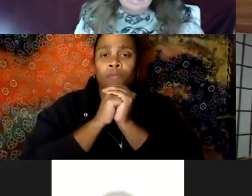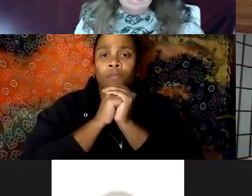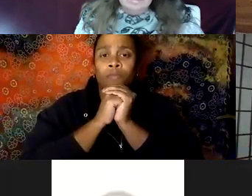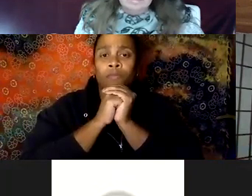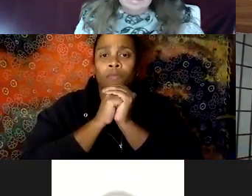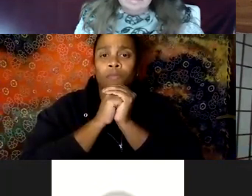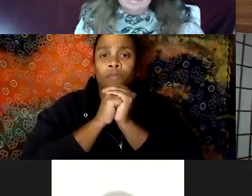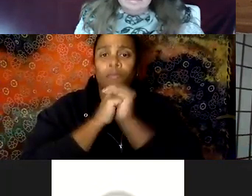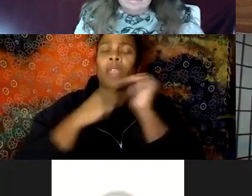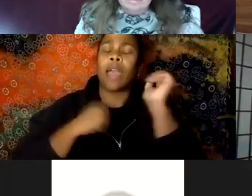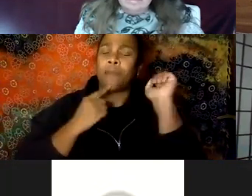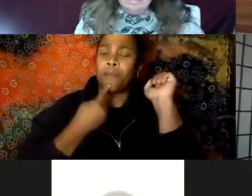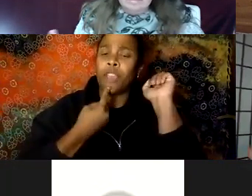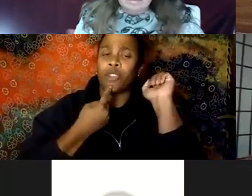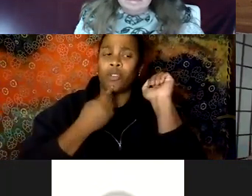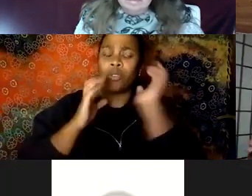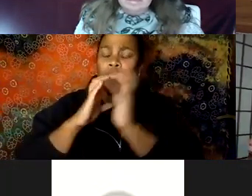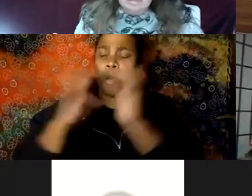God, I miss her so much. And I just,